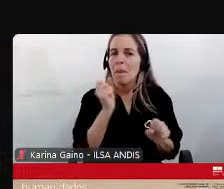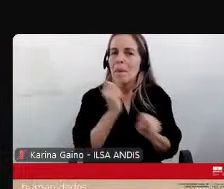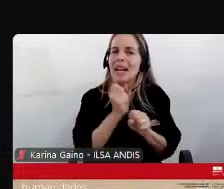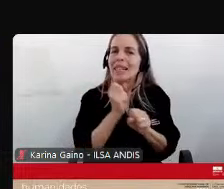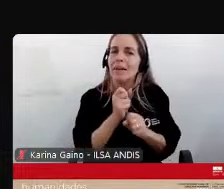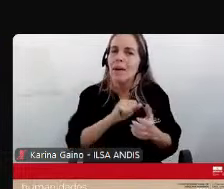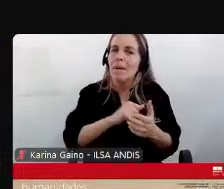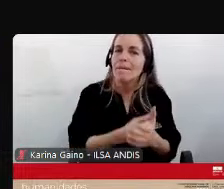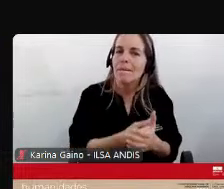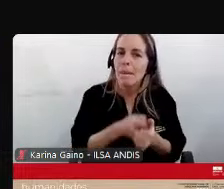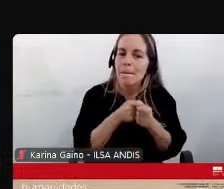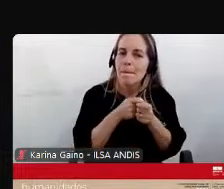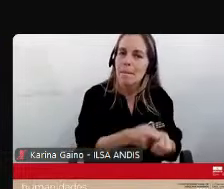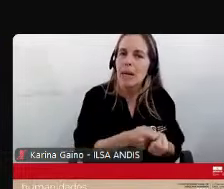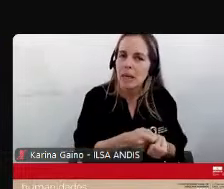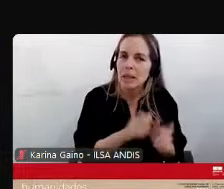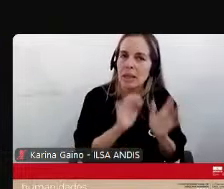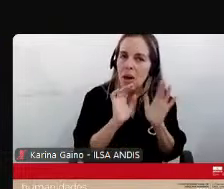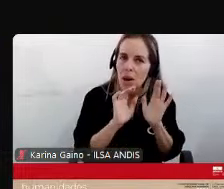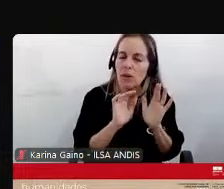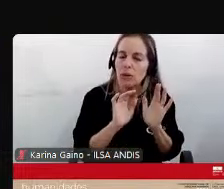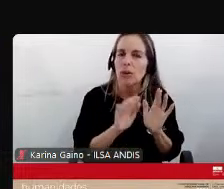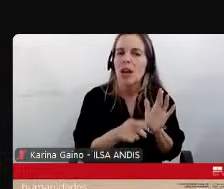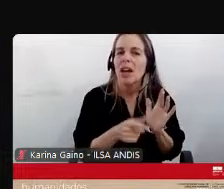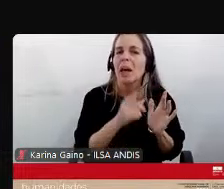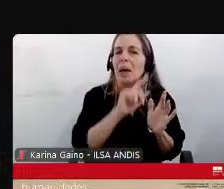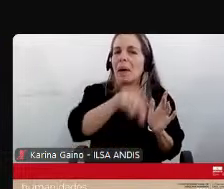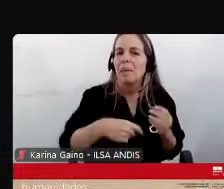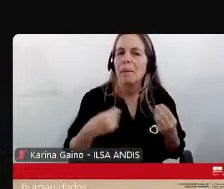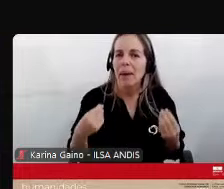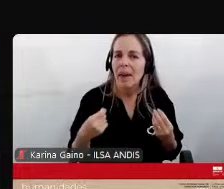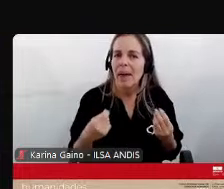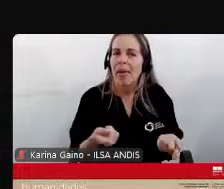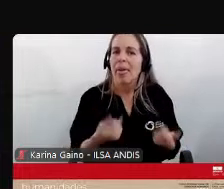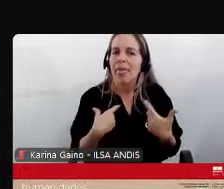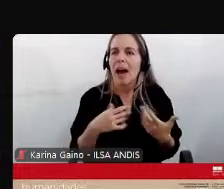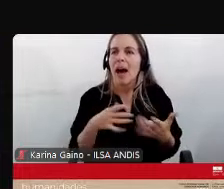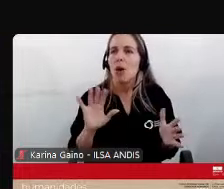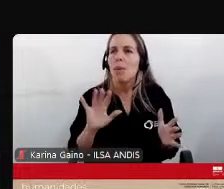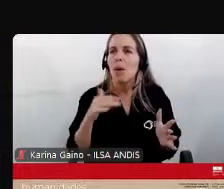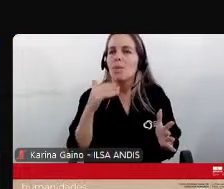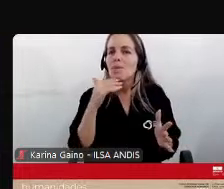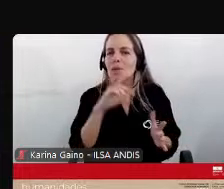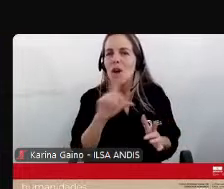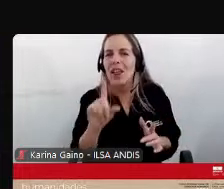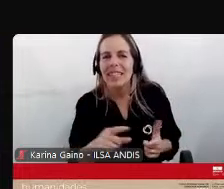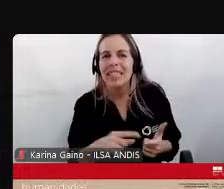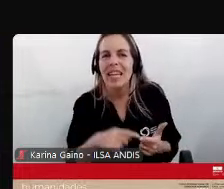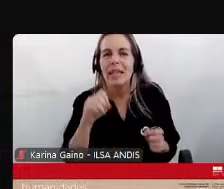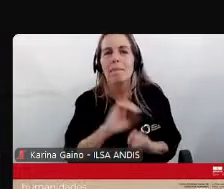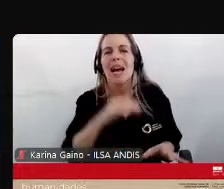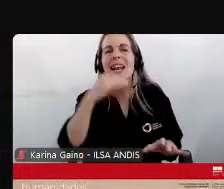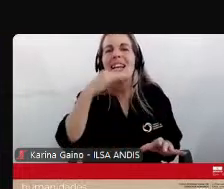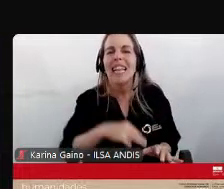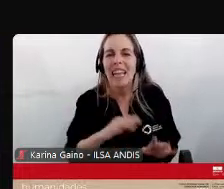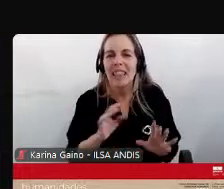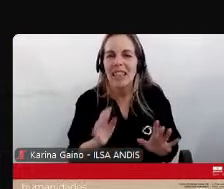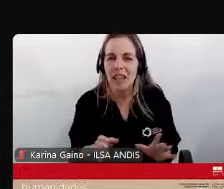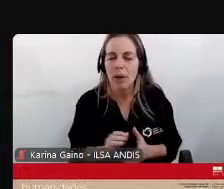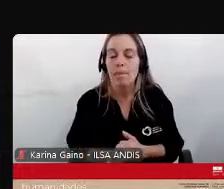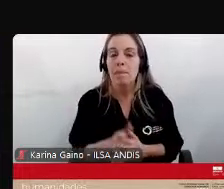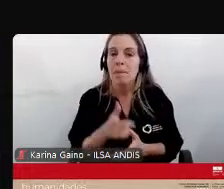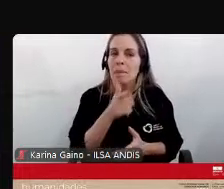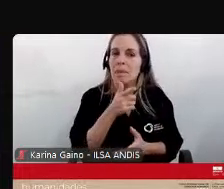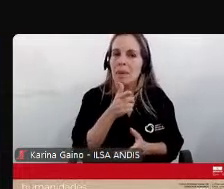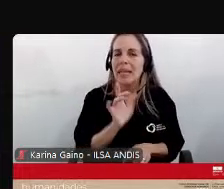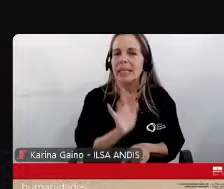create lots of misunderstandings, as well as making it seem more superficial when an actual case of forced labor does